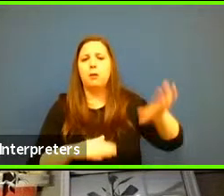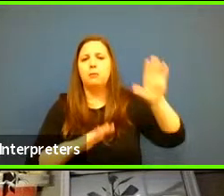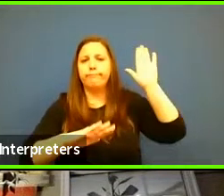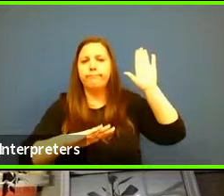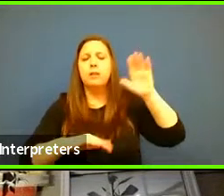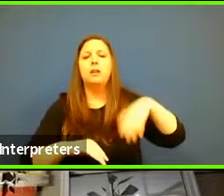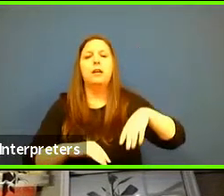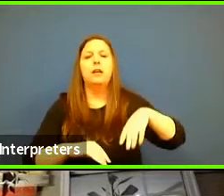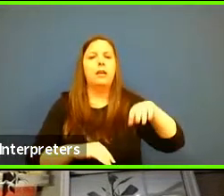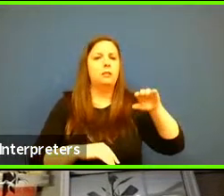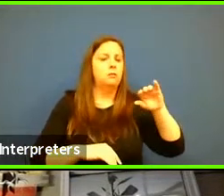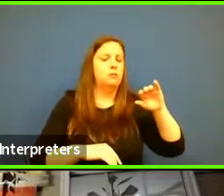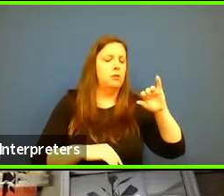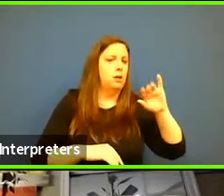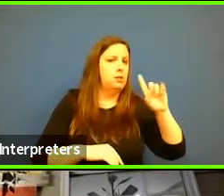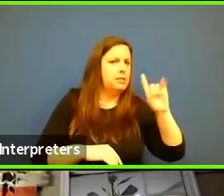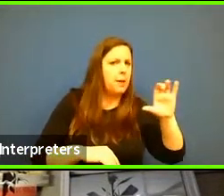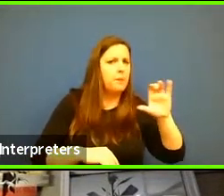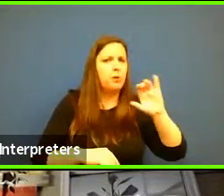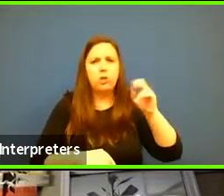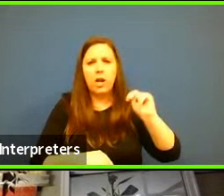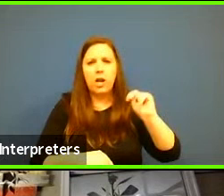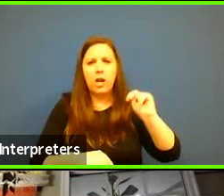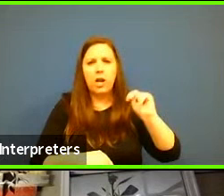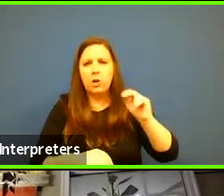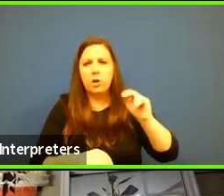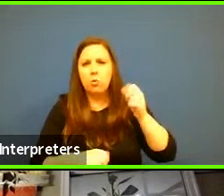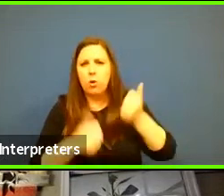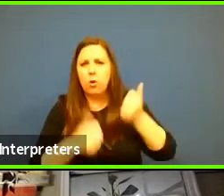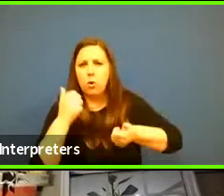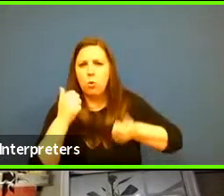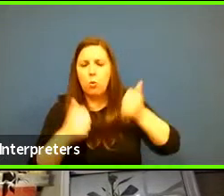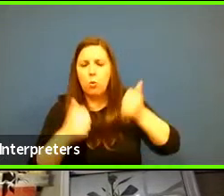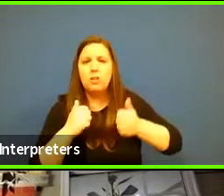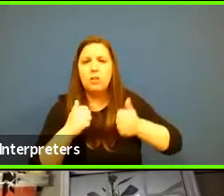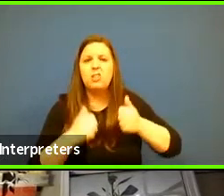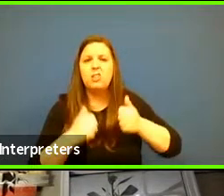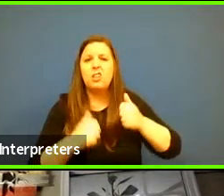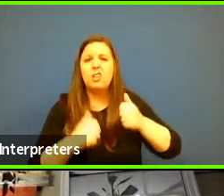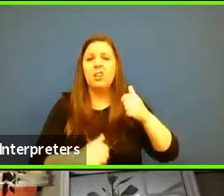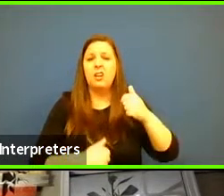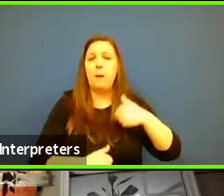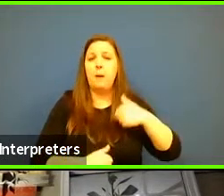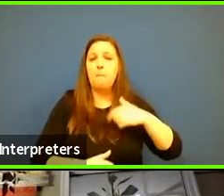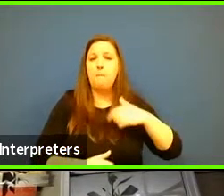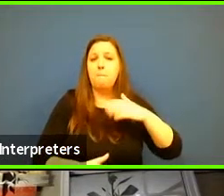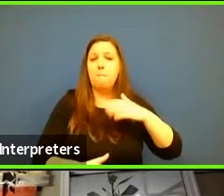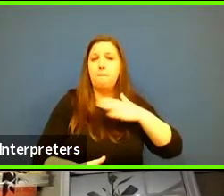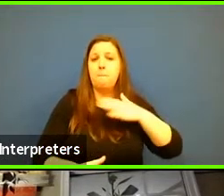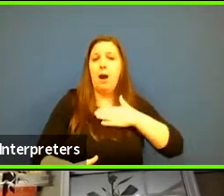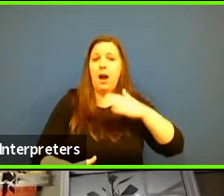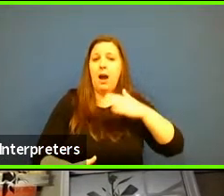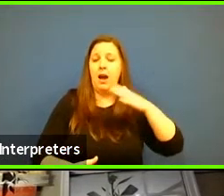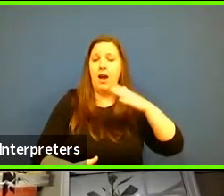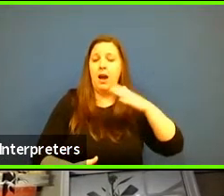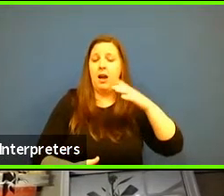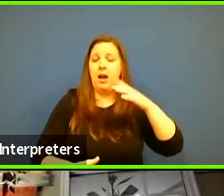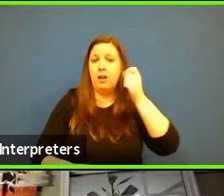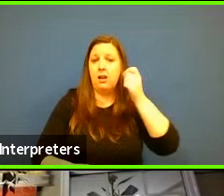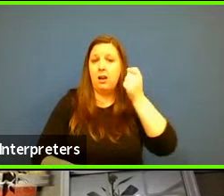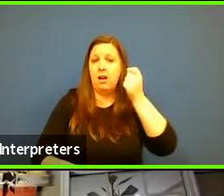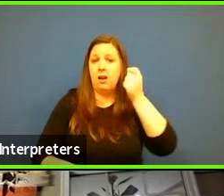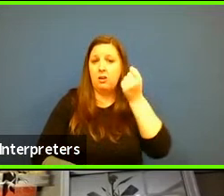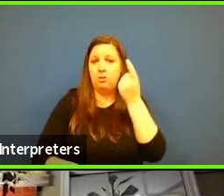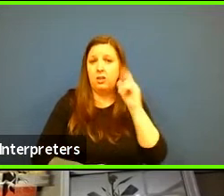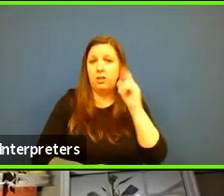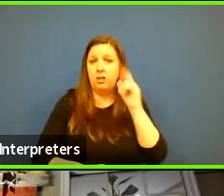January, from my understanding. Yeah, So this typically. is gonna be on. Thank you for mentioning that. So yeah, typically incoming